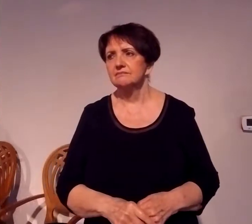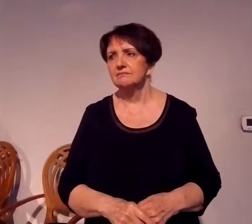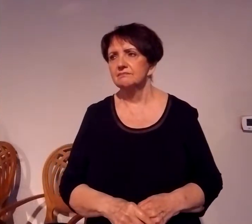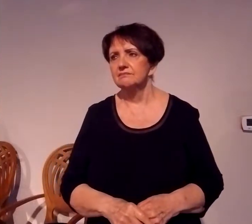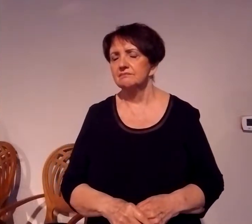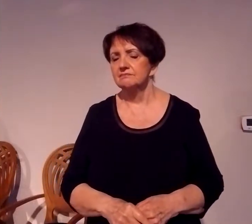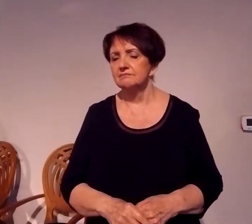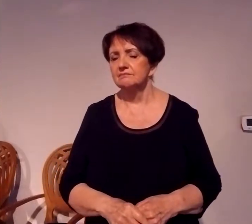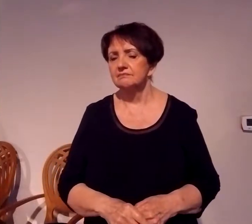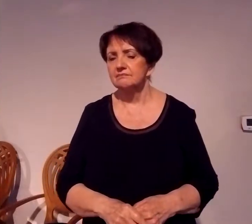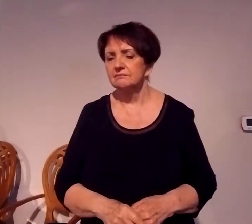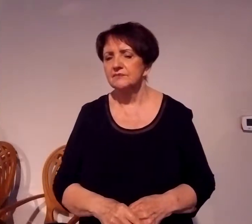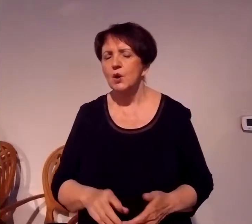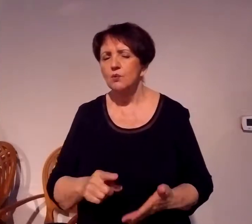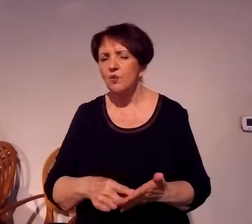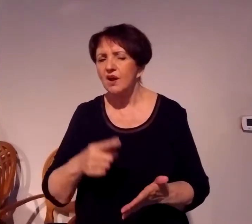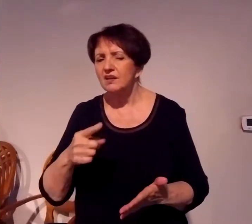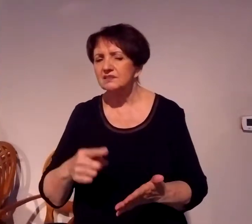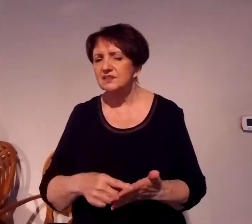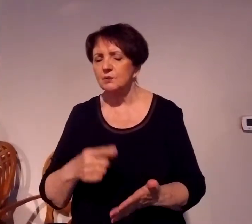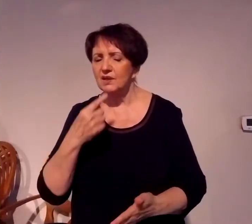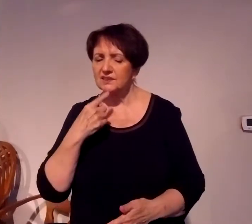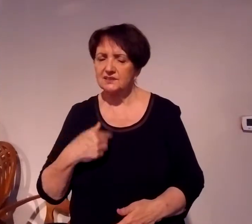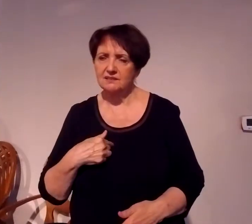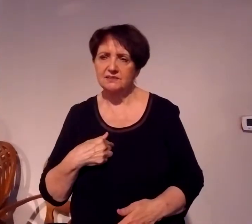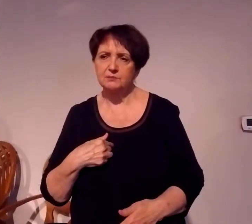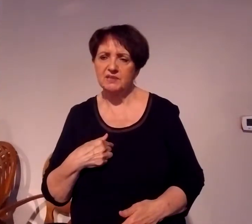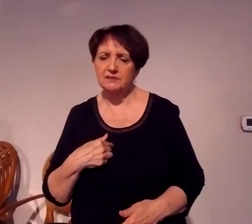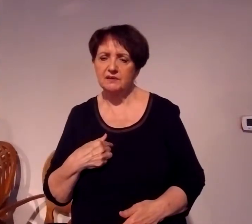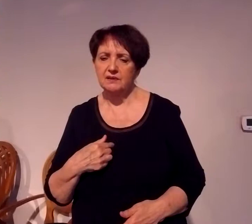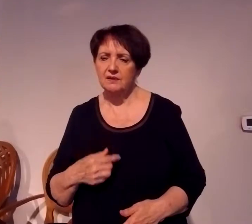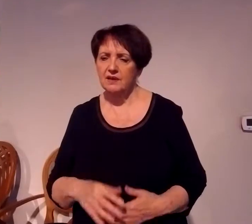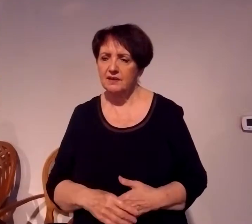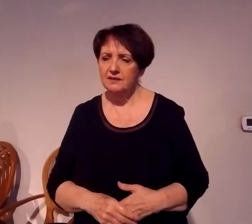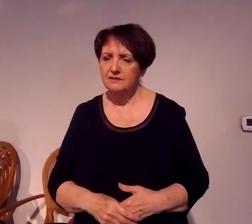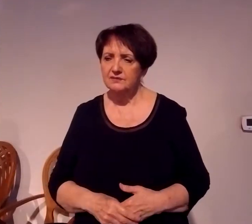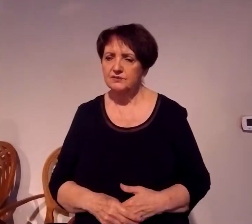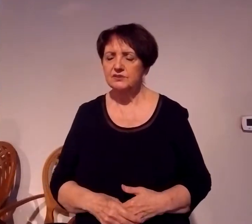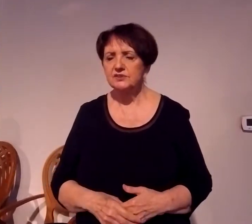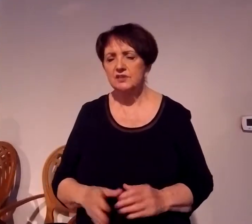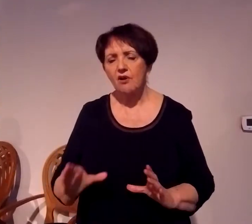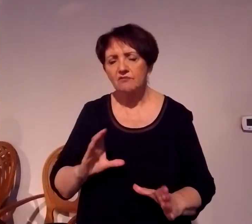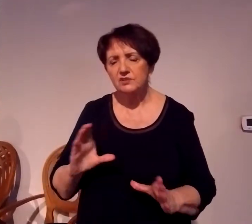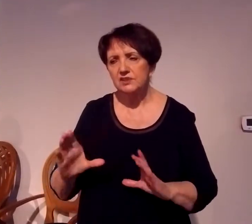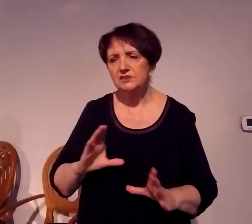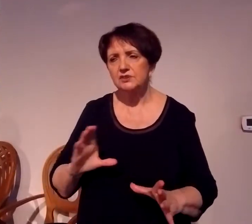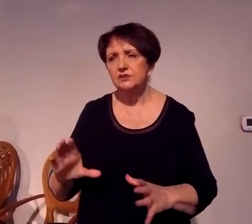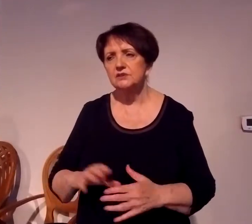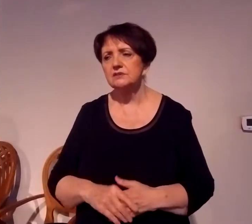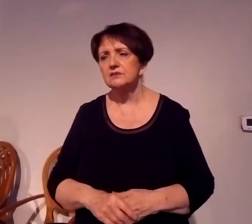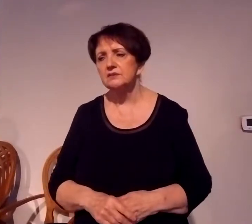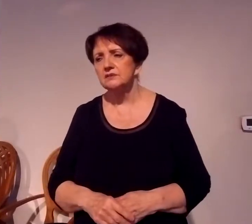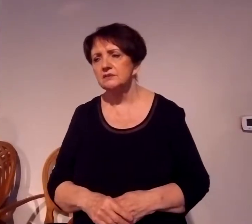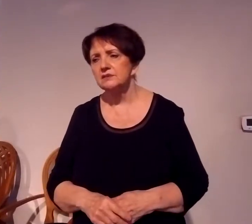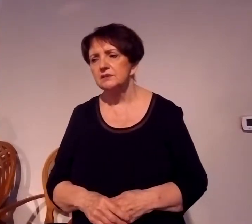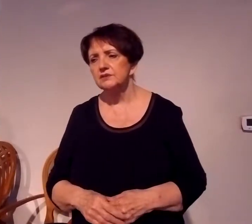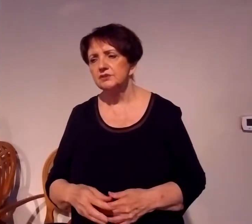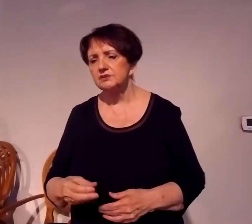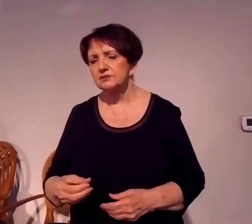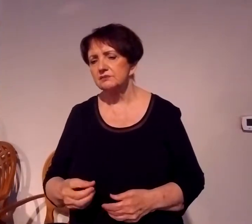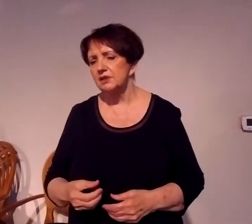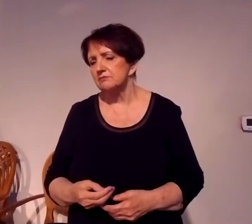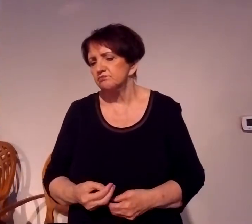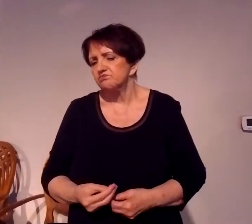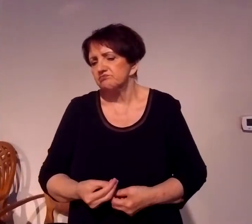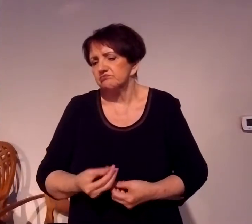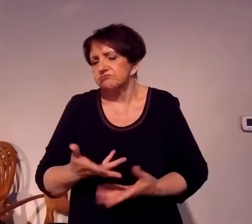And every once in a while he says to me, kind of in casual conversation, he kind of tosses it off